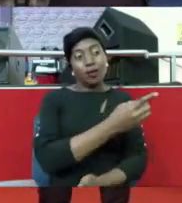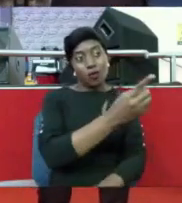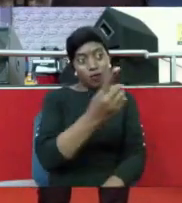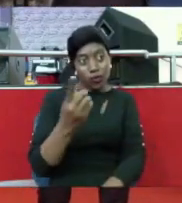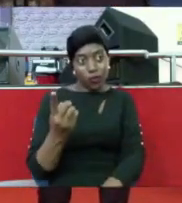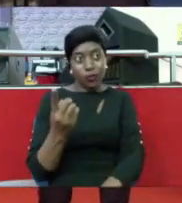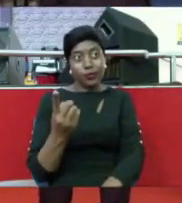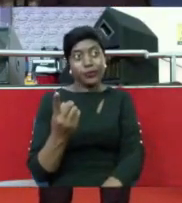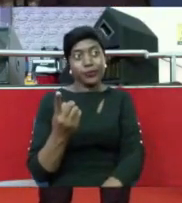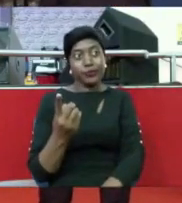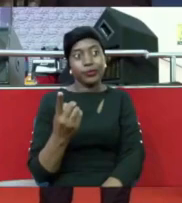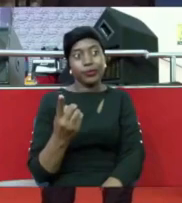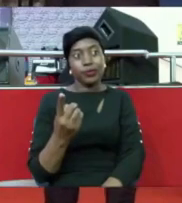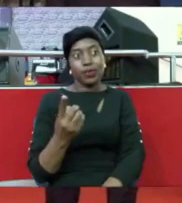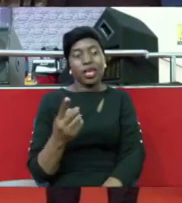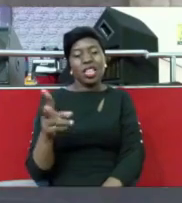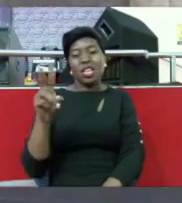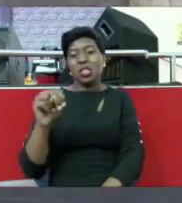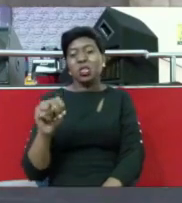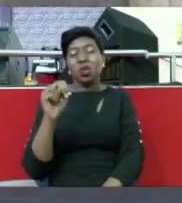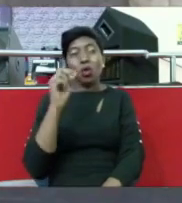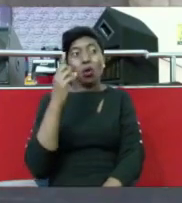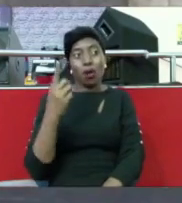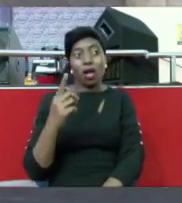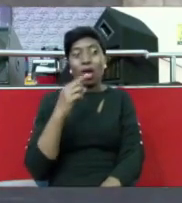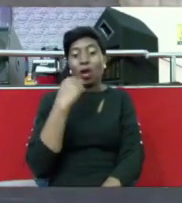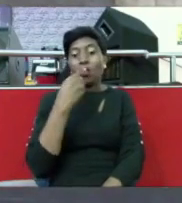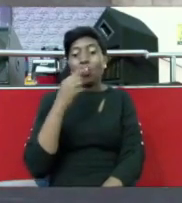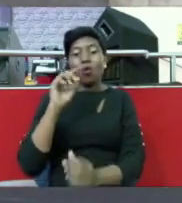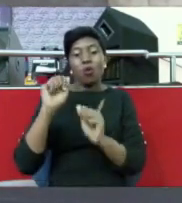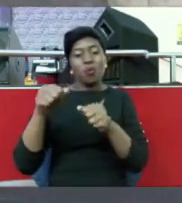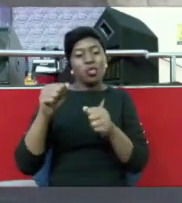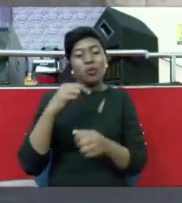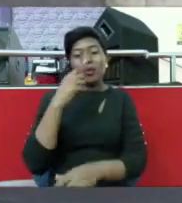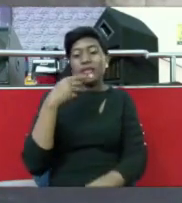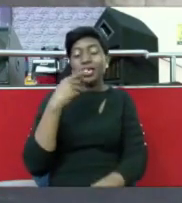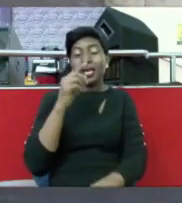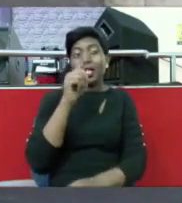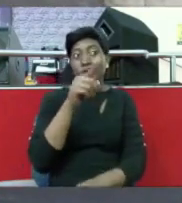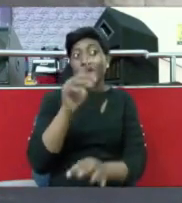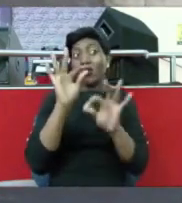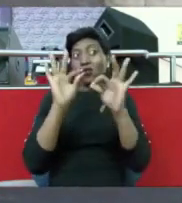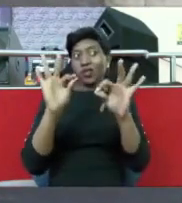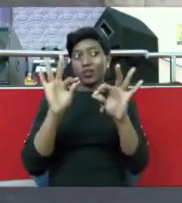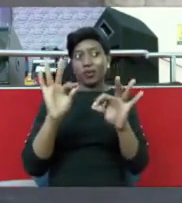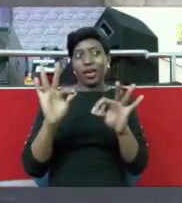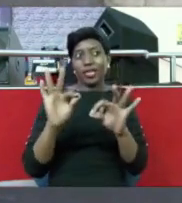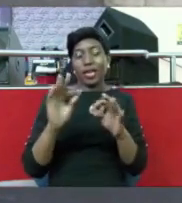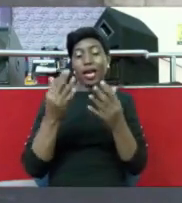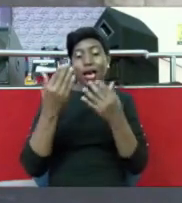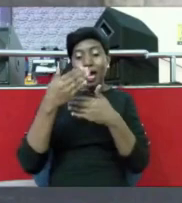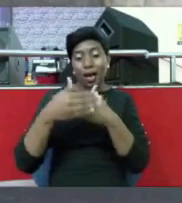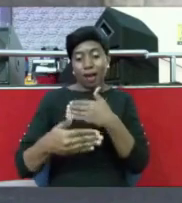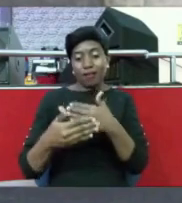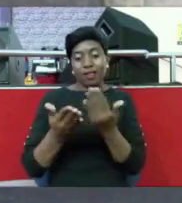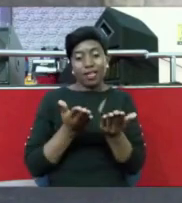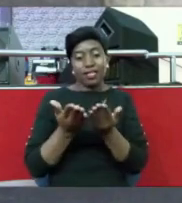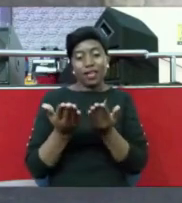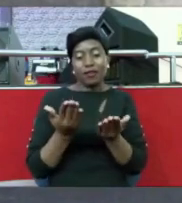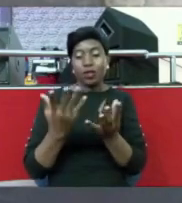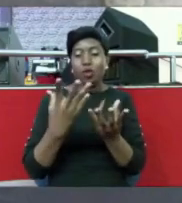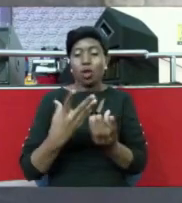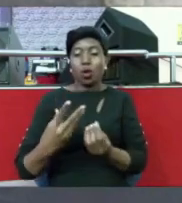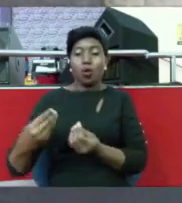wetu. Hakuna mtu atakwambia umevaa vizuri leo. Hapa tukitoka kila mtu anaenda zake. Nobody will tell you as much. Na umevaa vizuri. Can